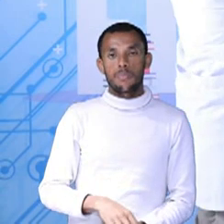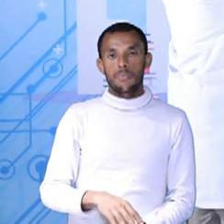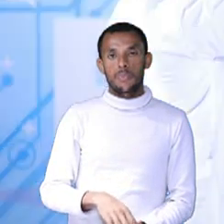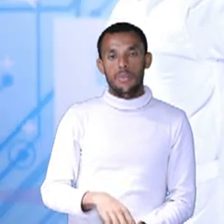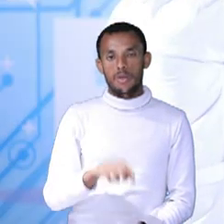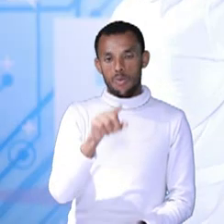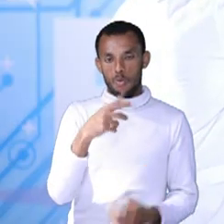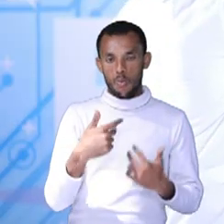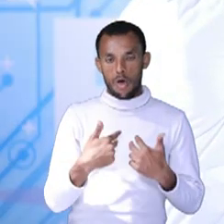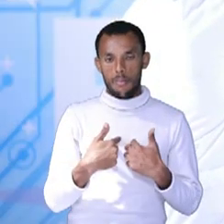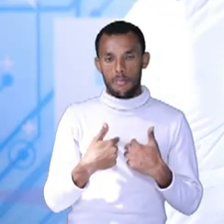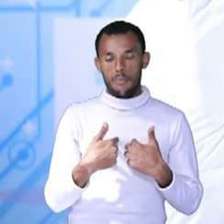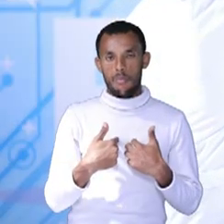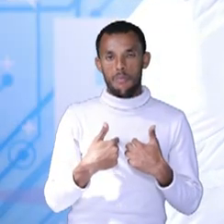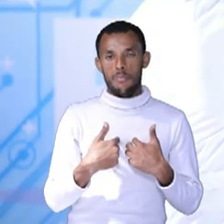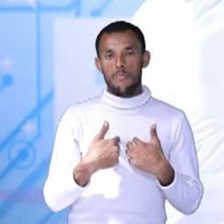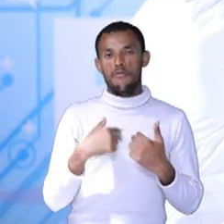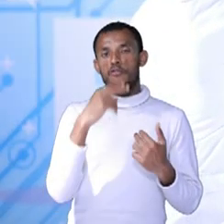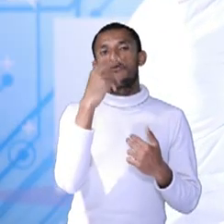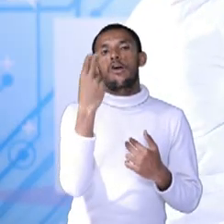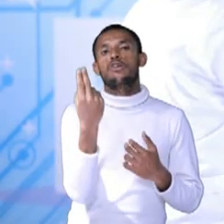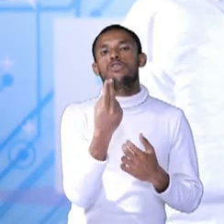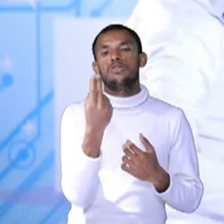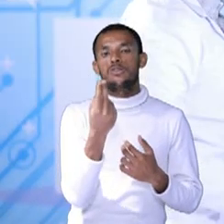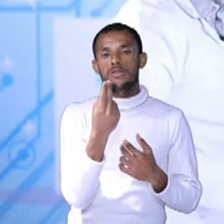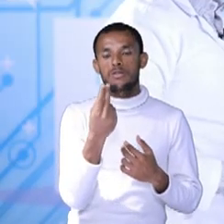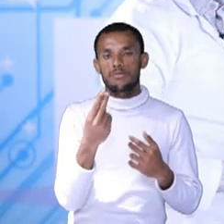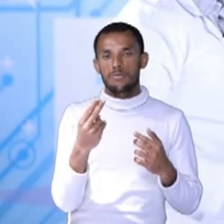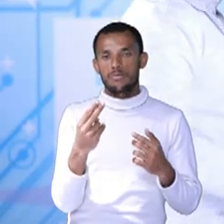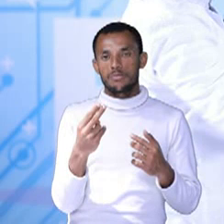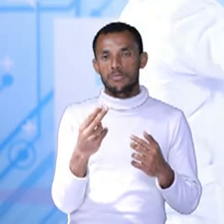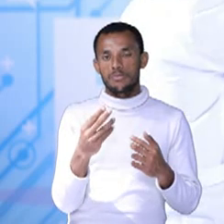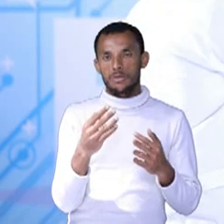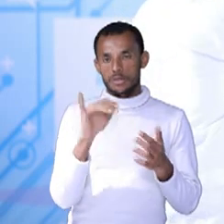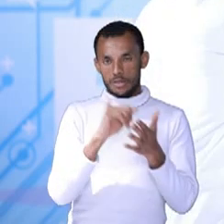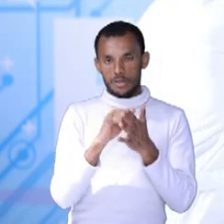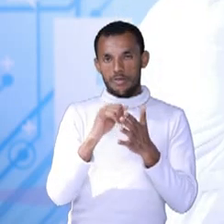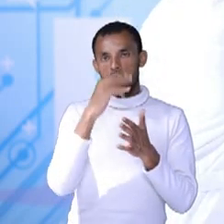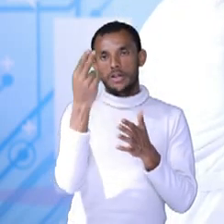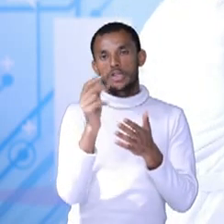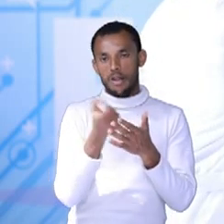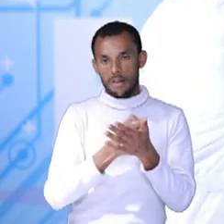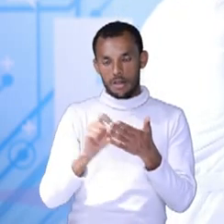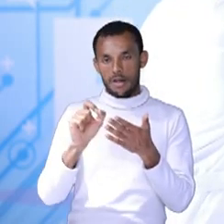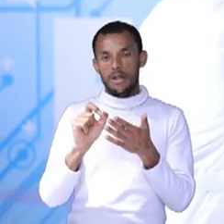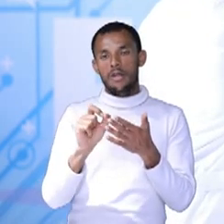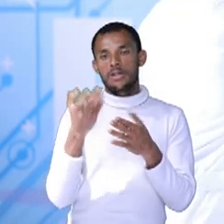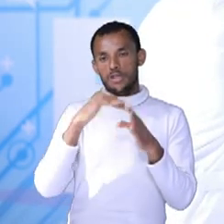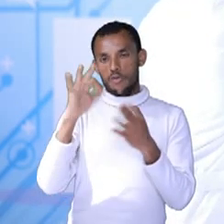You have a certain function here. That function must be written in the form